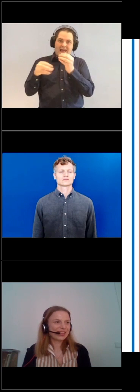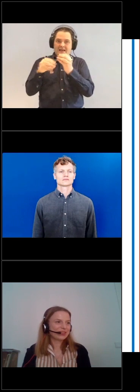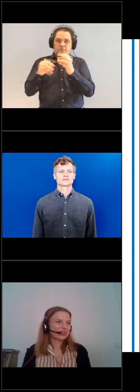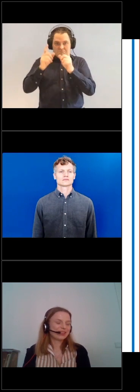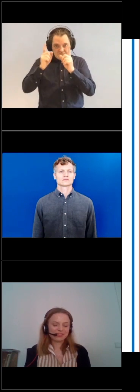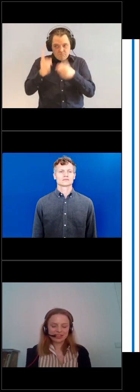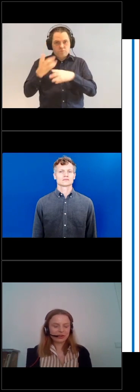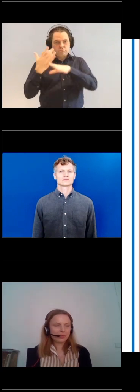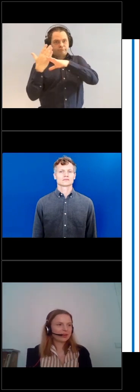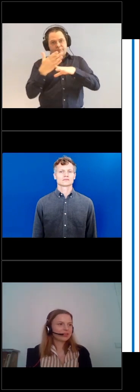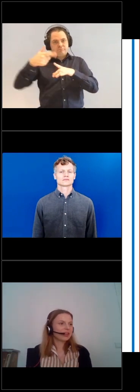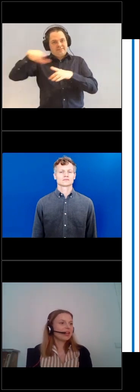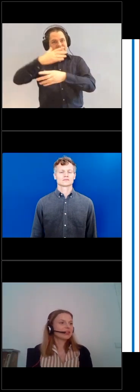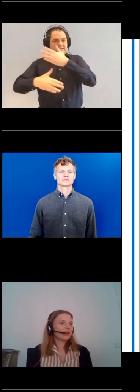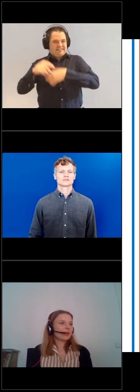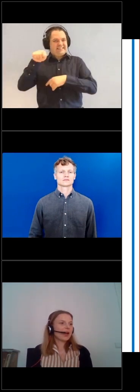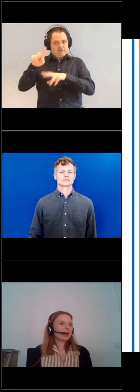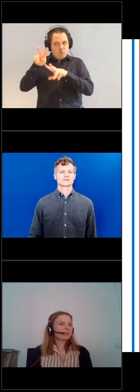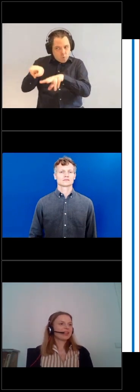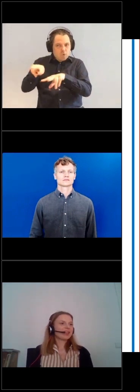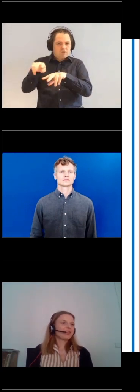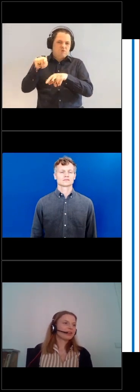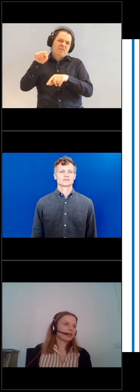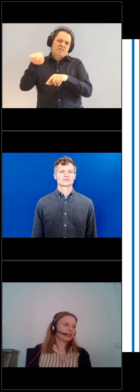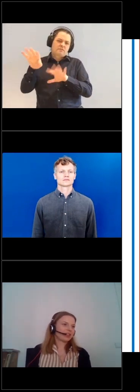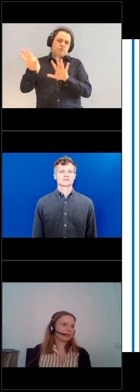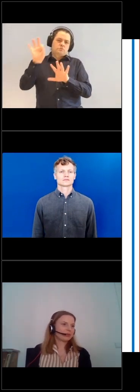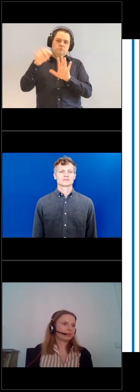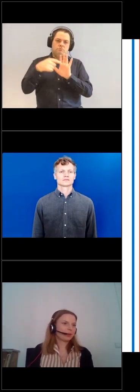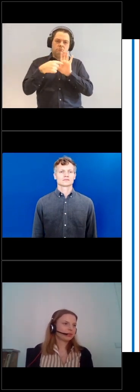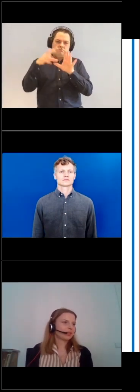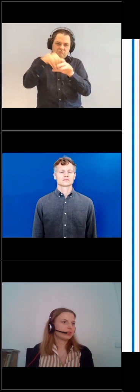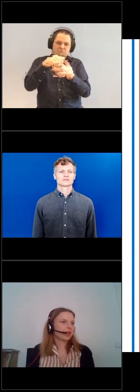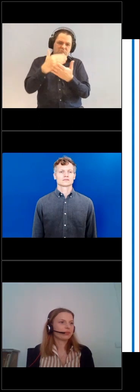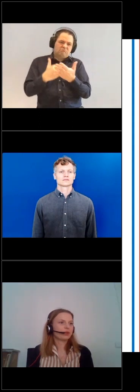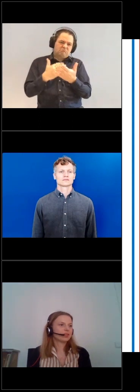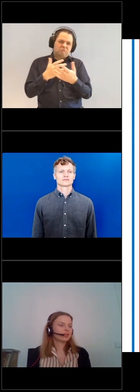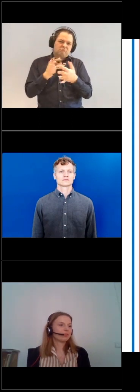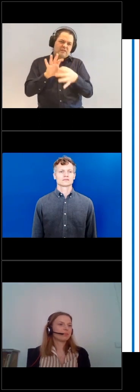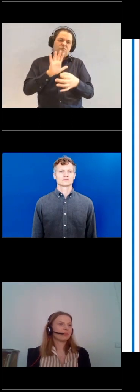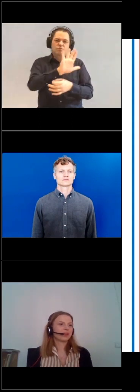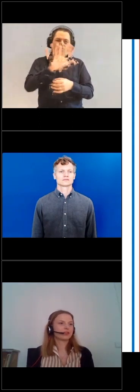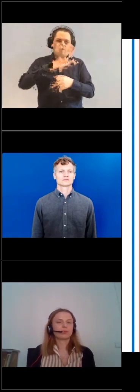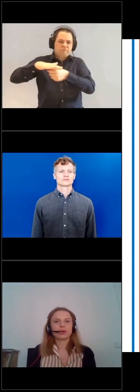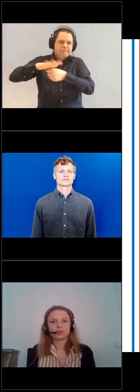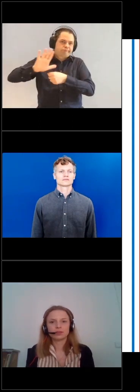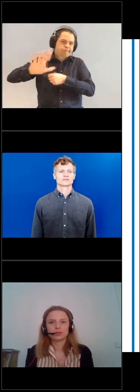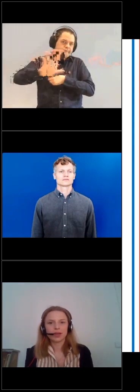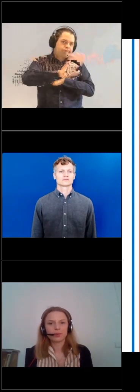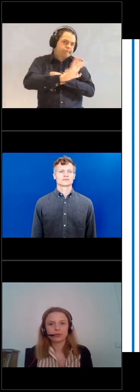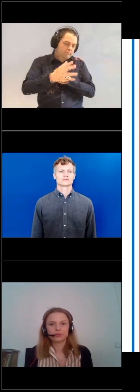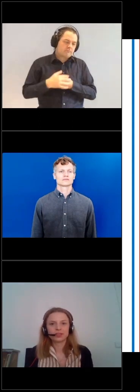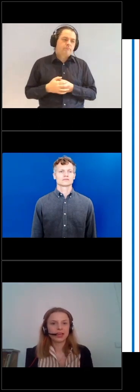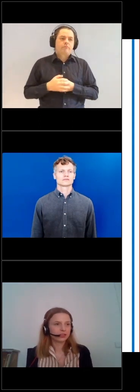Okay, thank you, Seem. Thanks very much. So another question that was posted was about barriers for